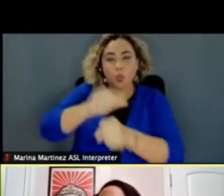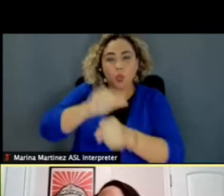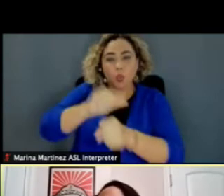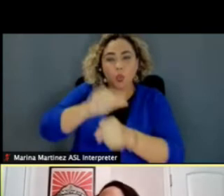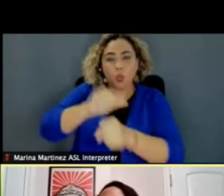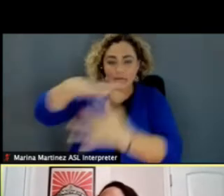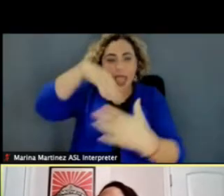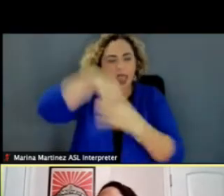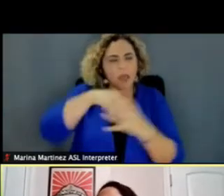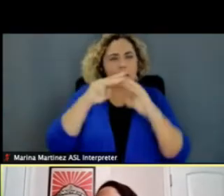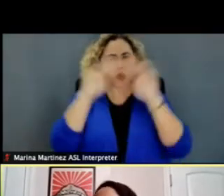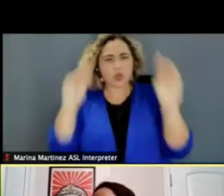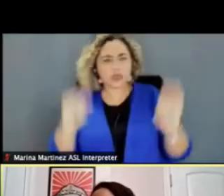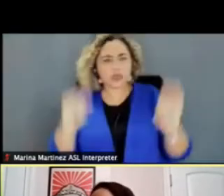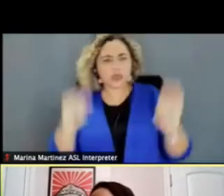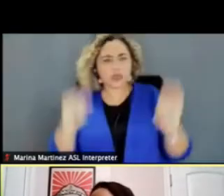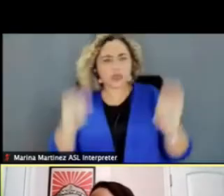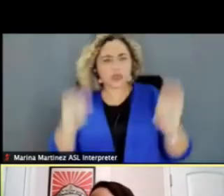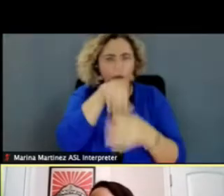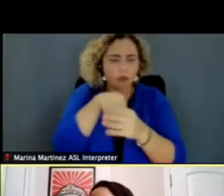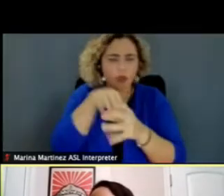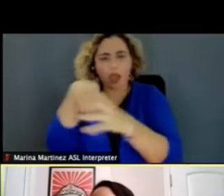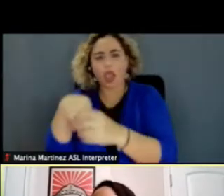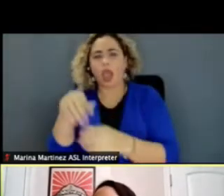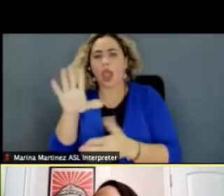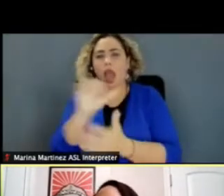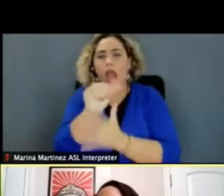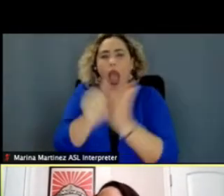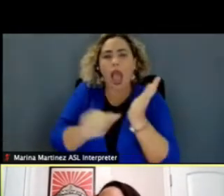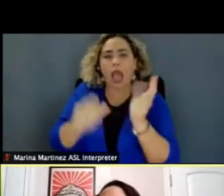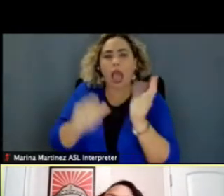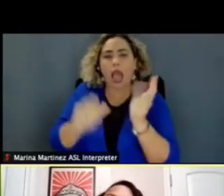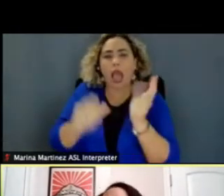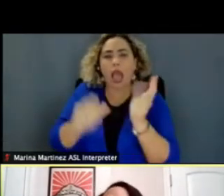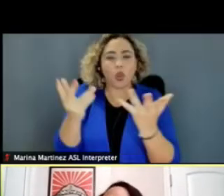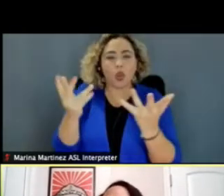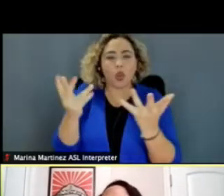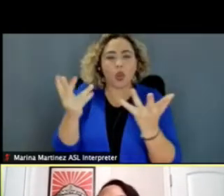museums, and my arts educational work in